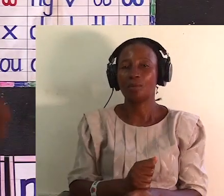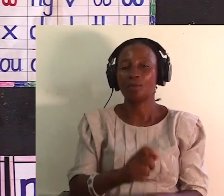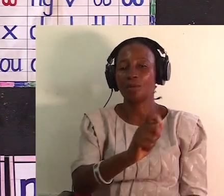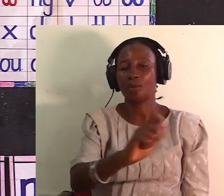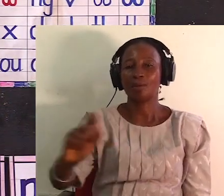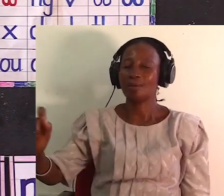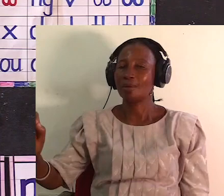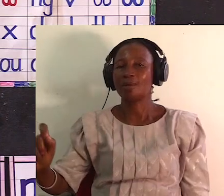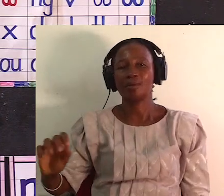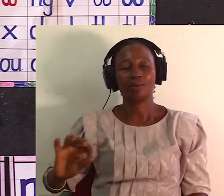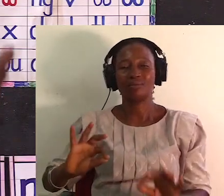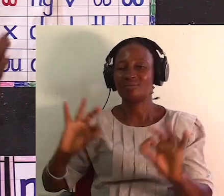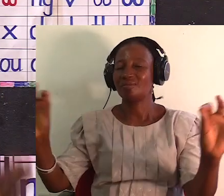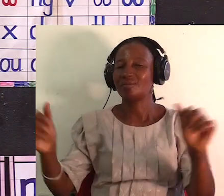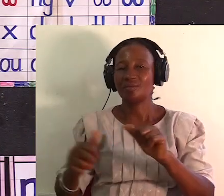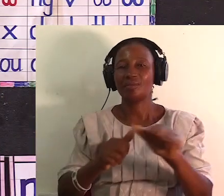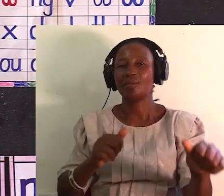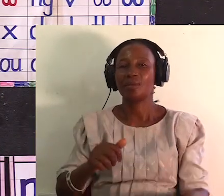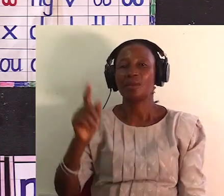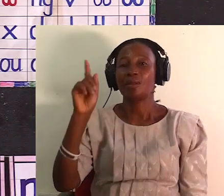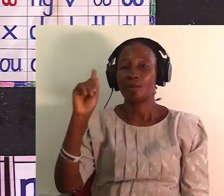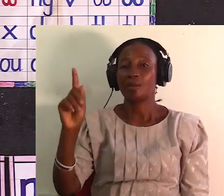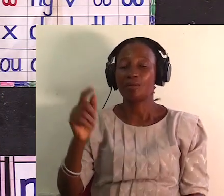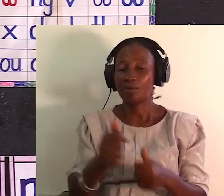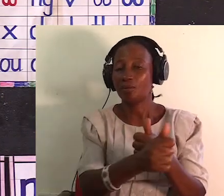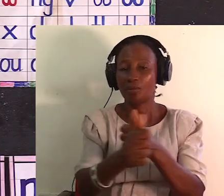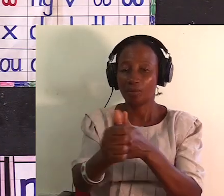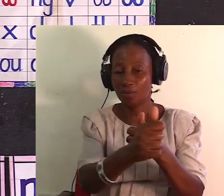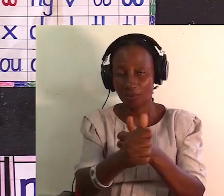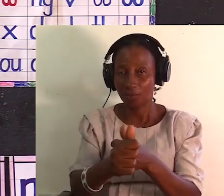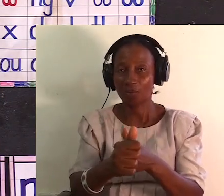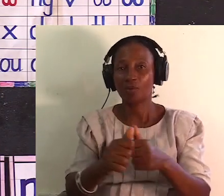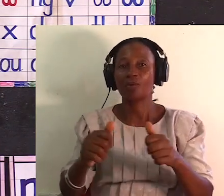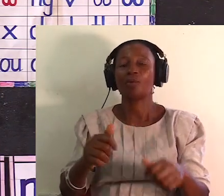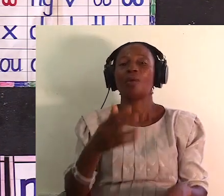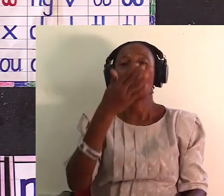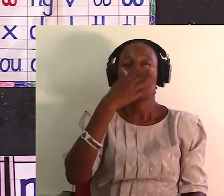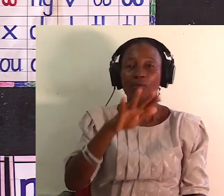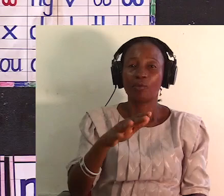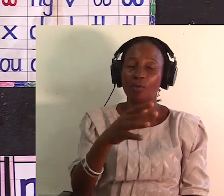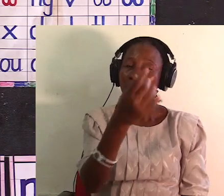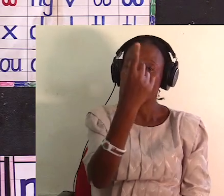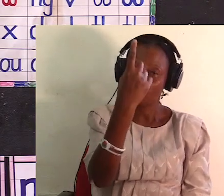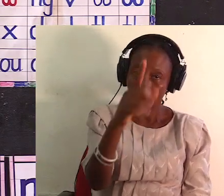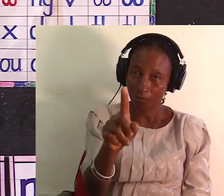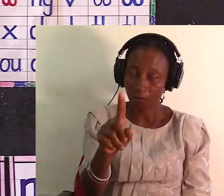you are following and taking note of all the sounds from the first sound to where we are